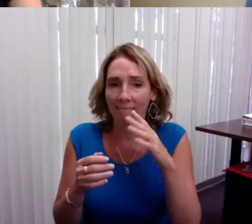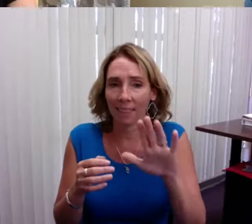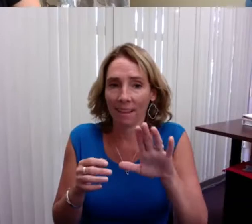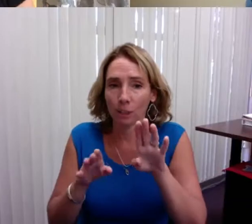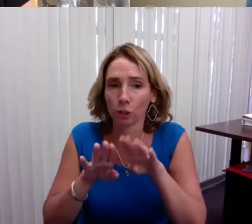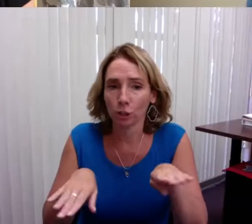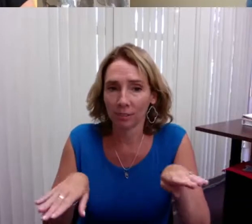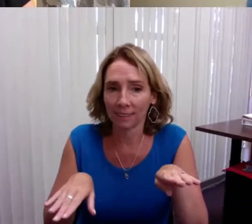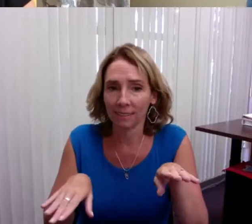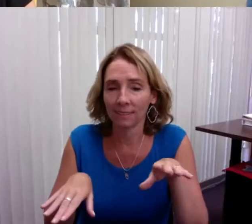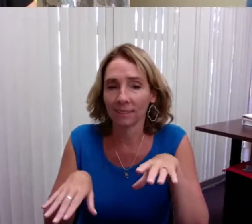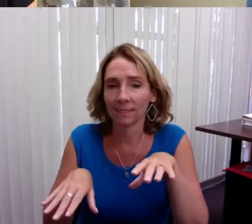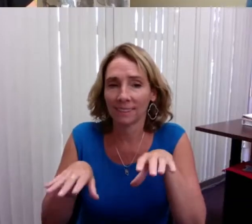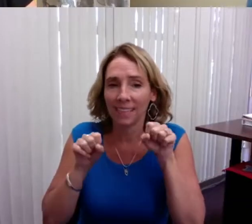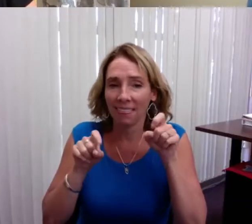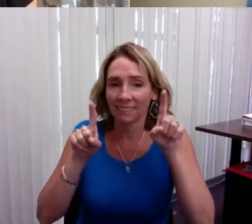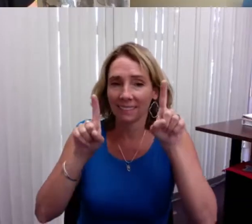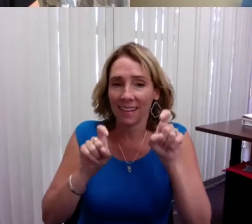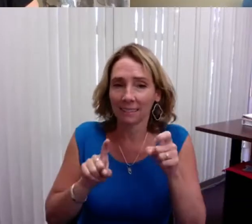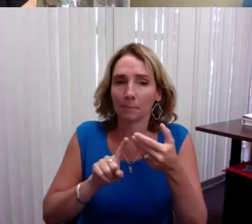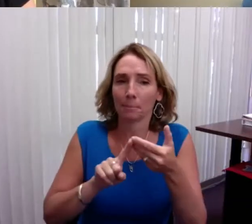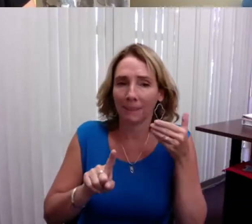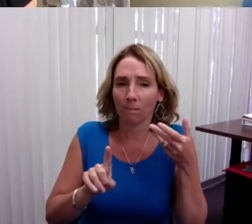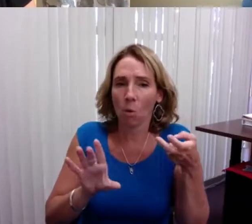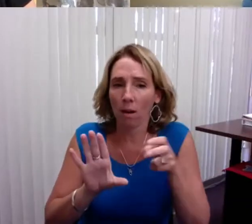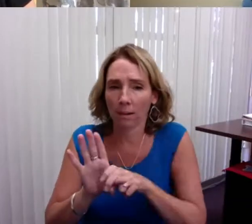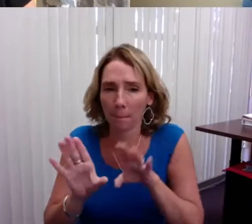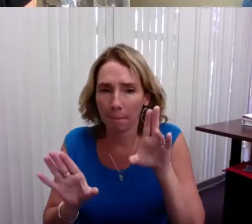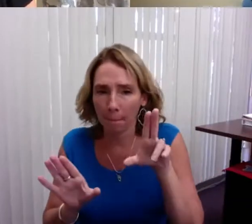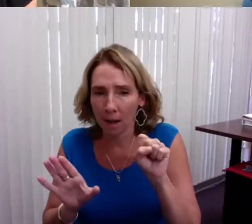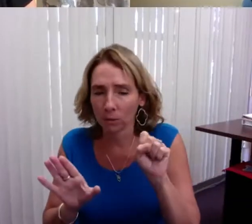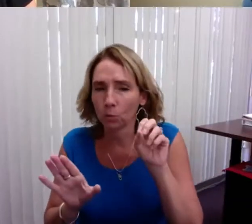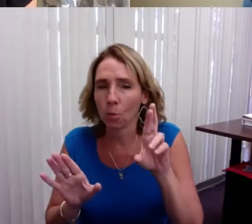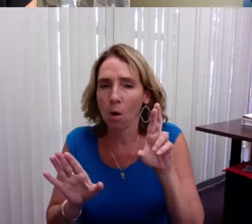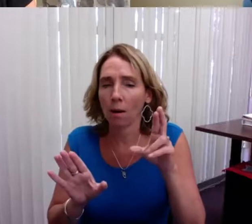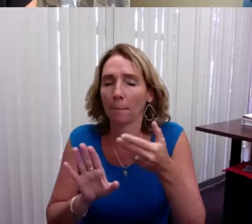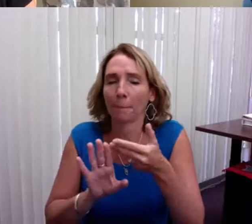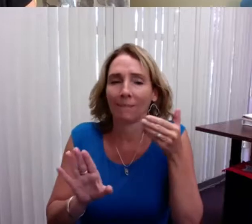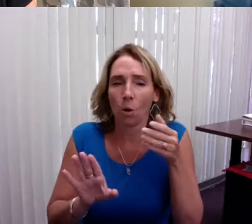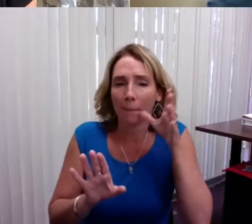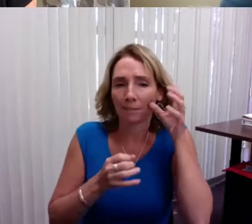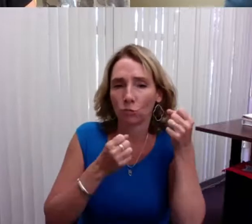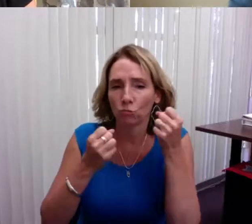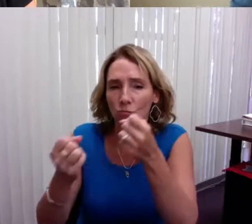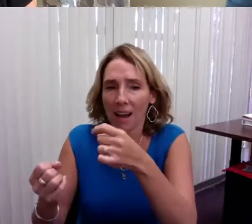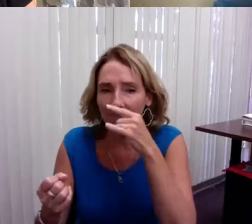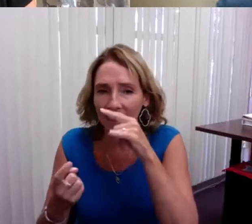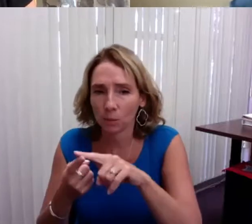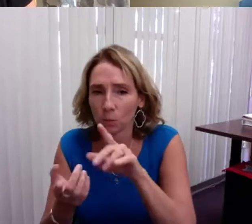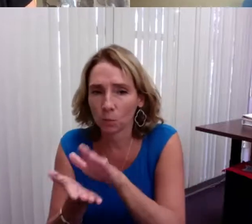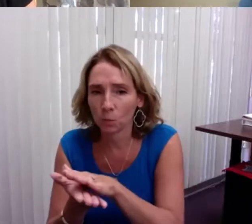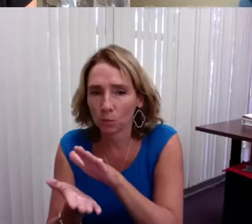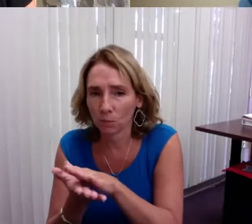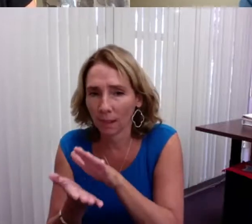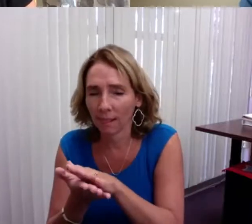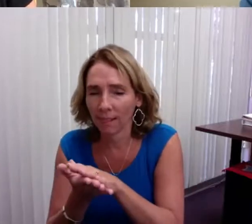Parents are expected to have their children take the test before they get on the bus or before